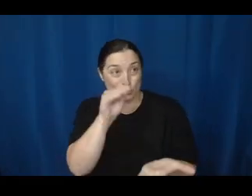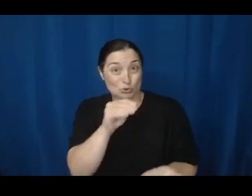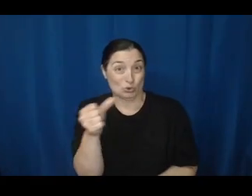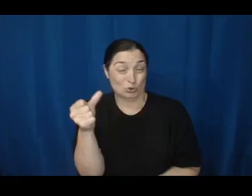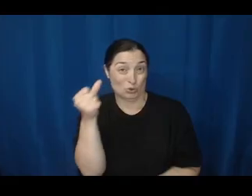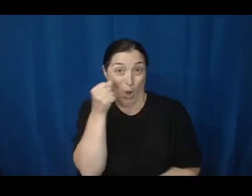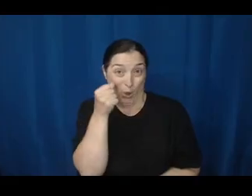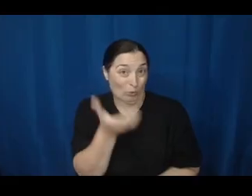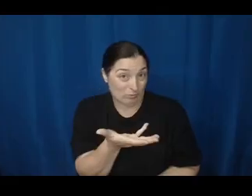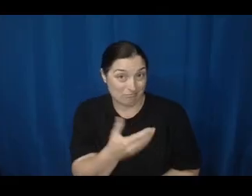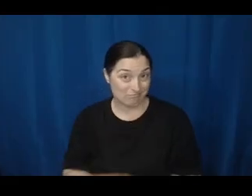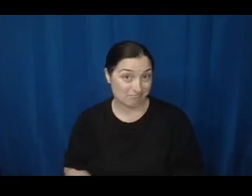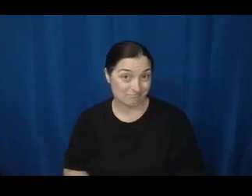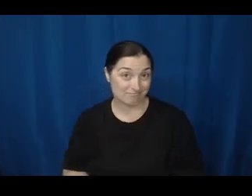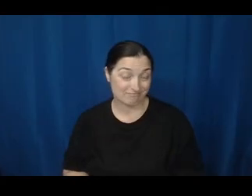best.